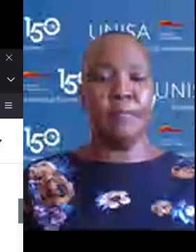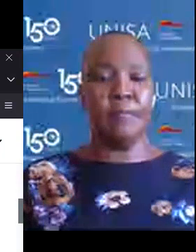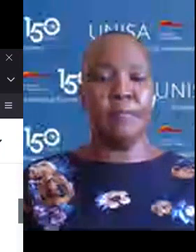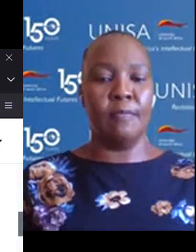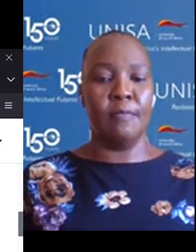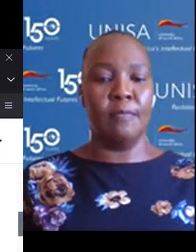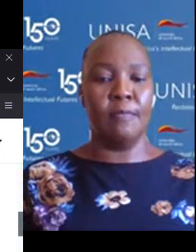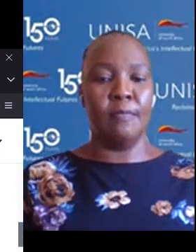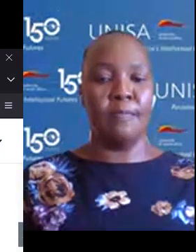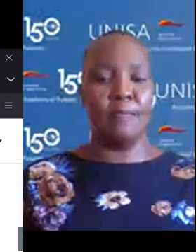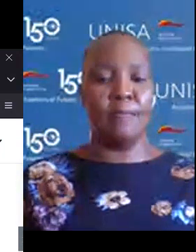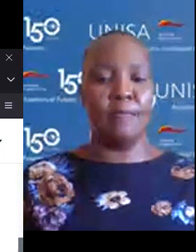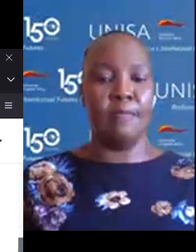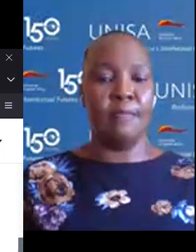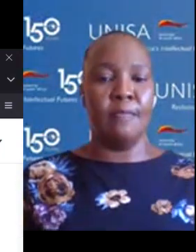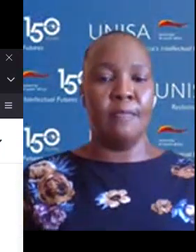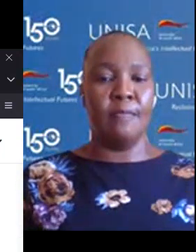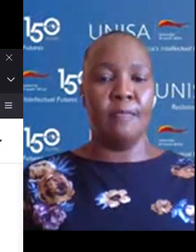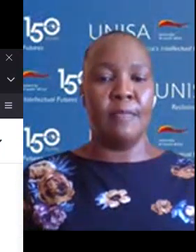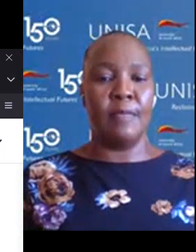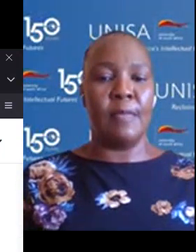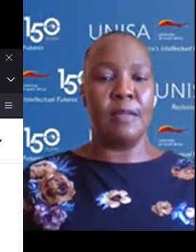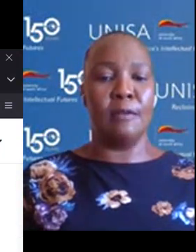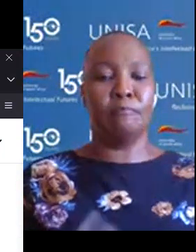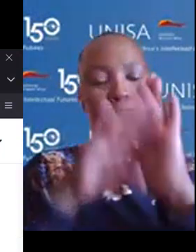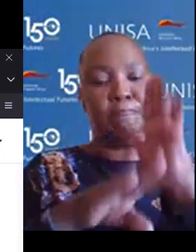There we go. So now I can just come here to the